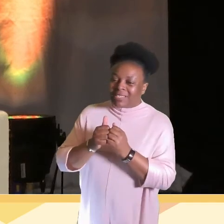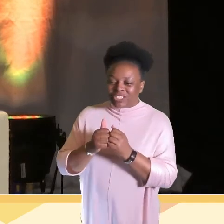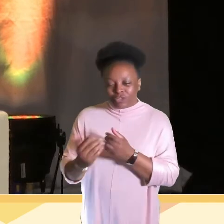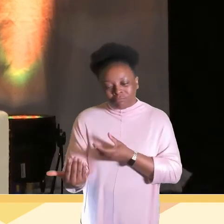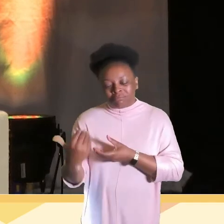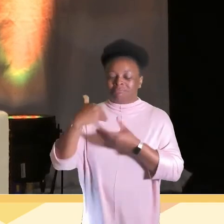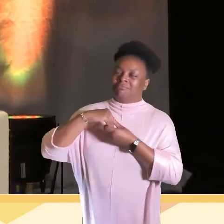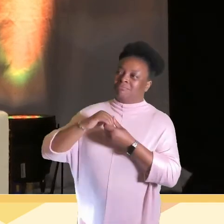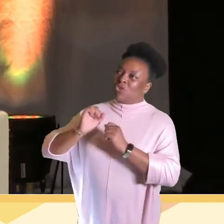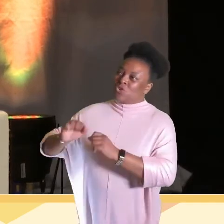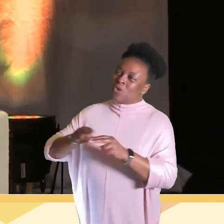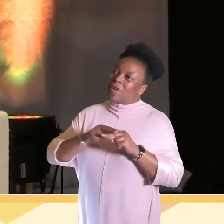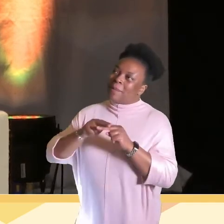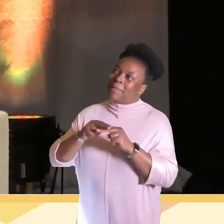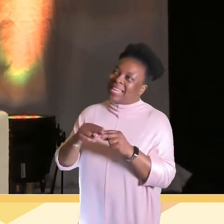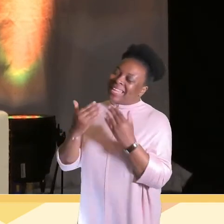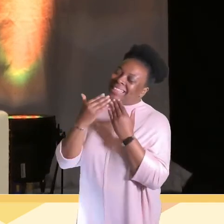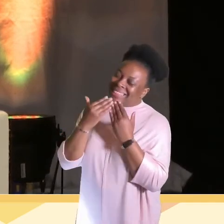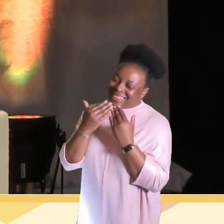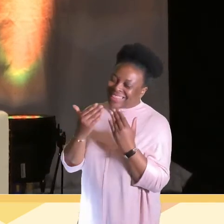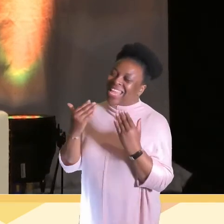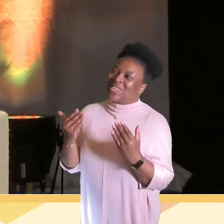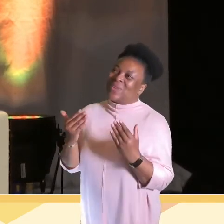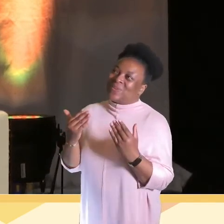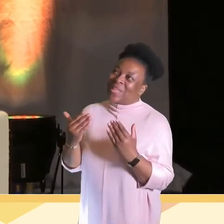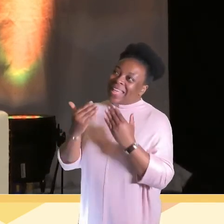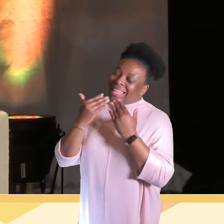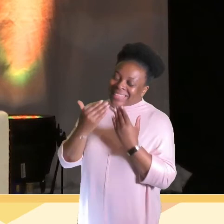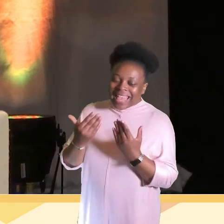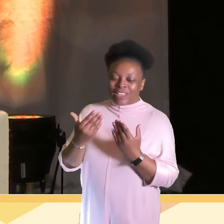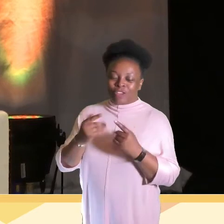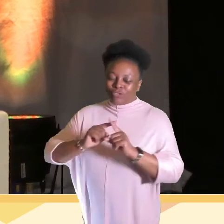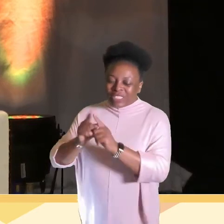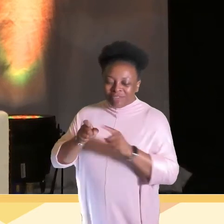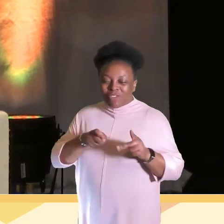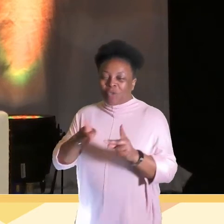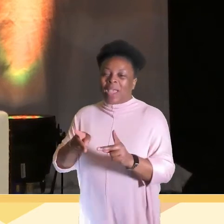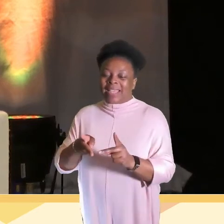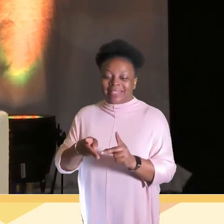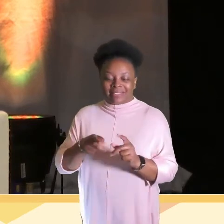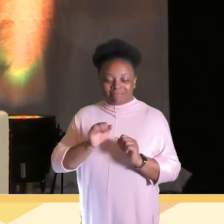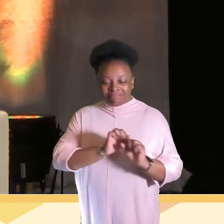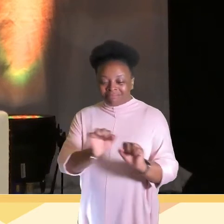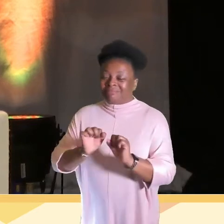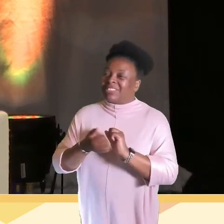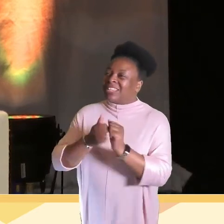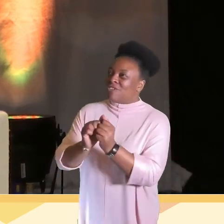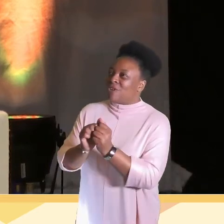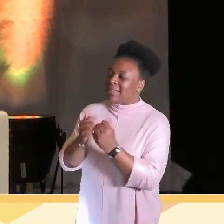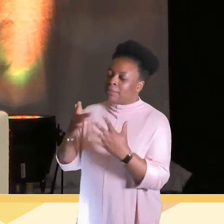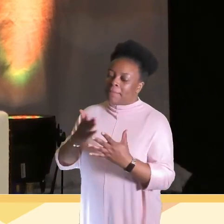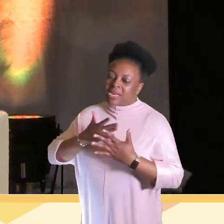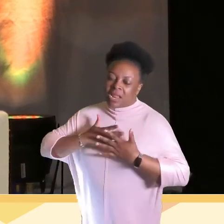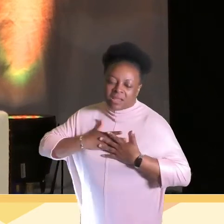you for ways. These friends loved outrageously and